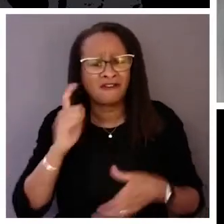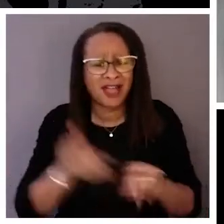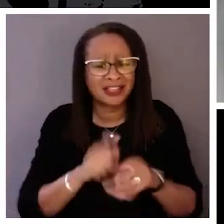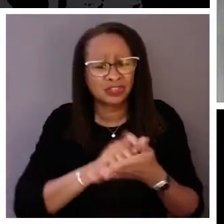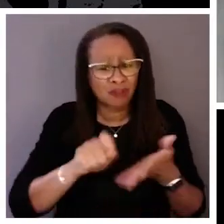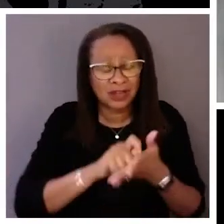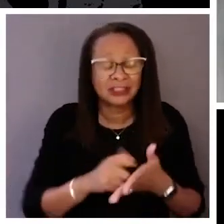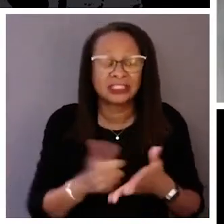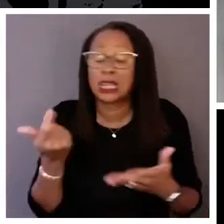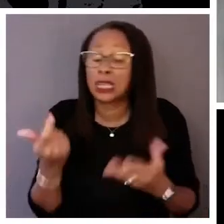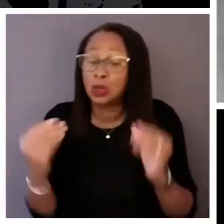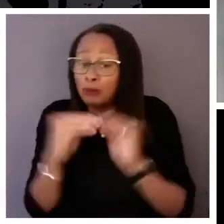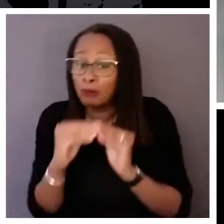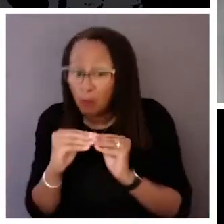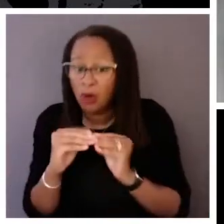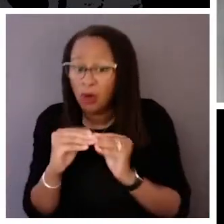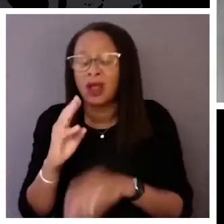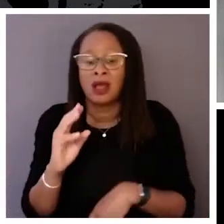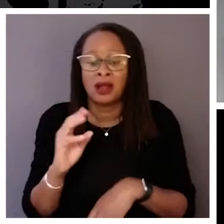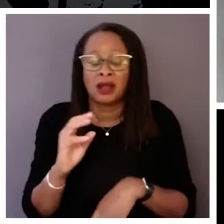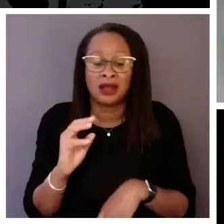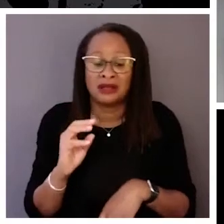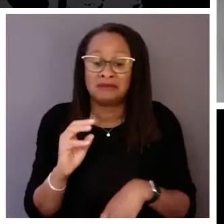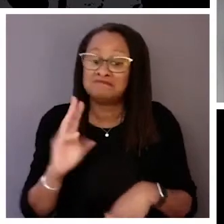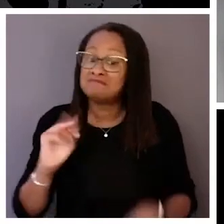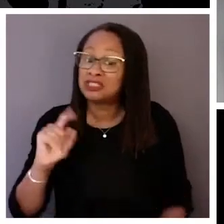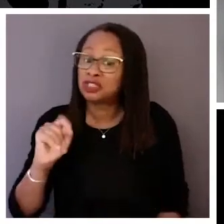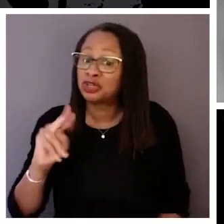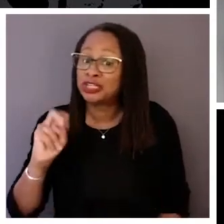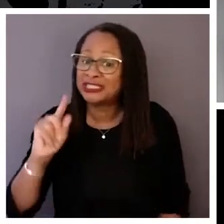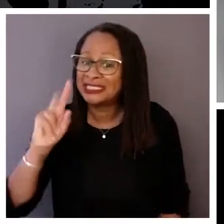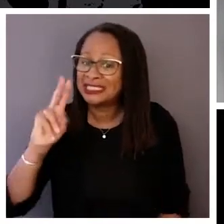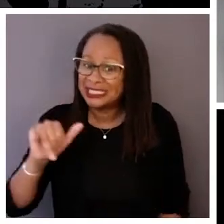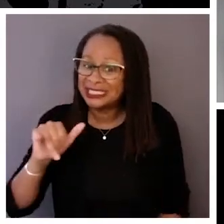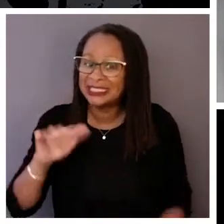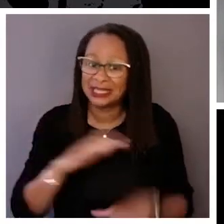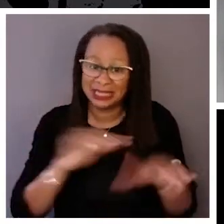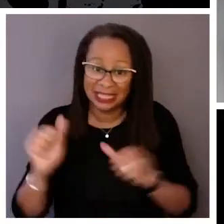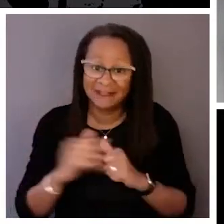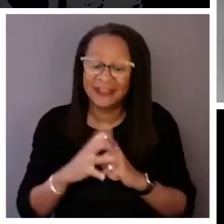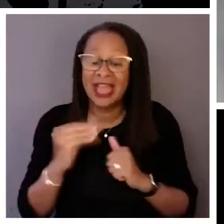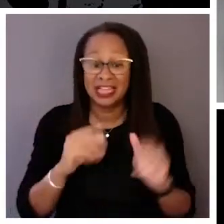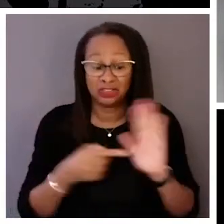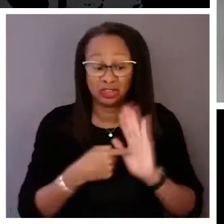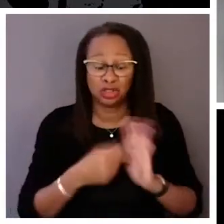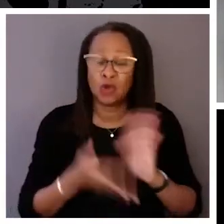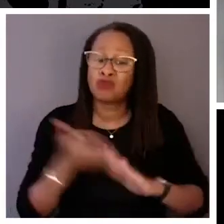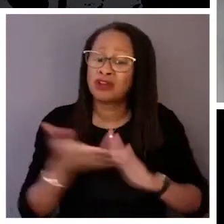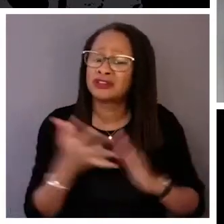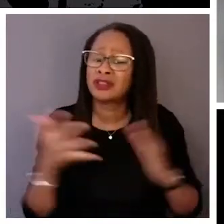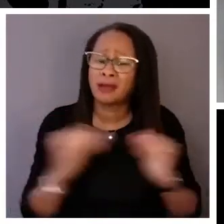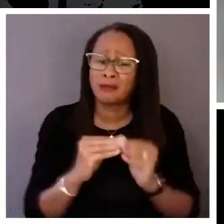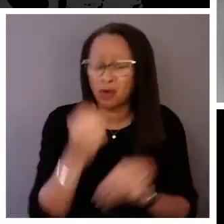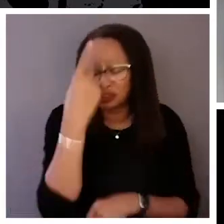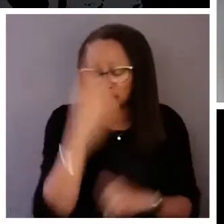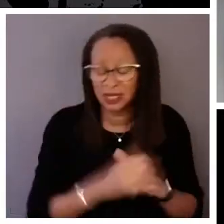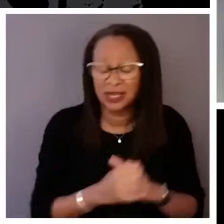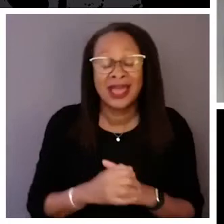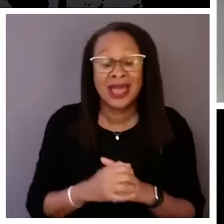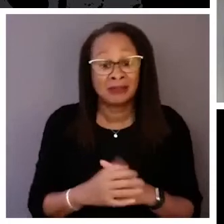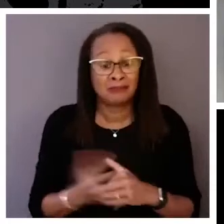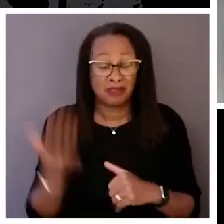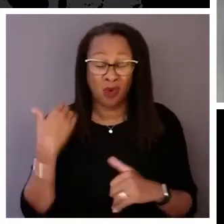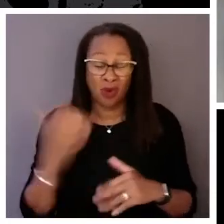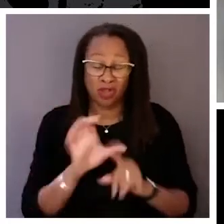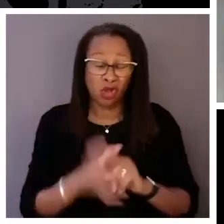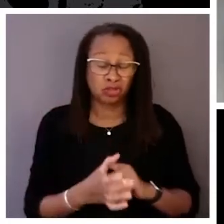bit more maternity leave and paternity leave, I think. But also showrunners are now more understanding. Like there used to be a culture of like, come back